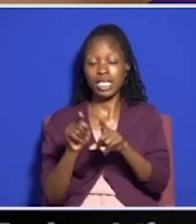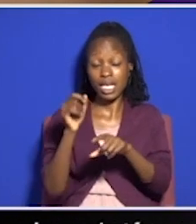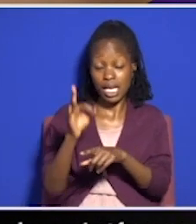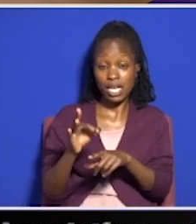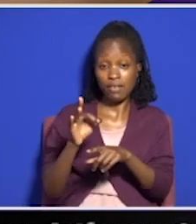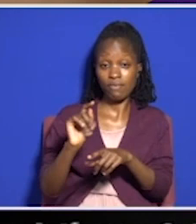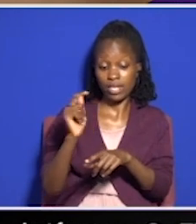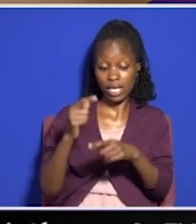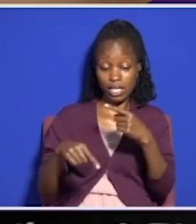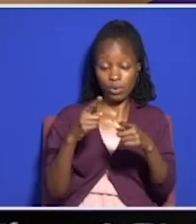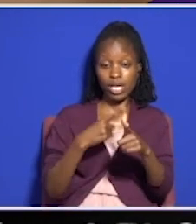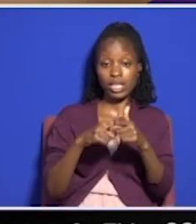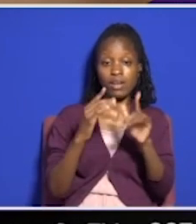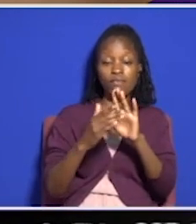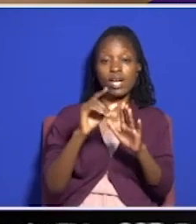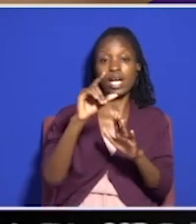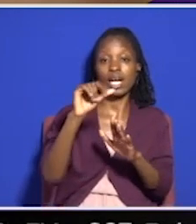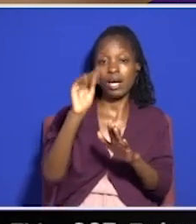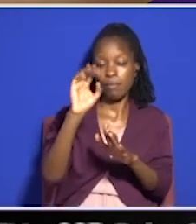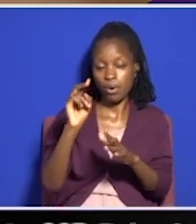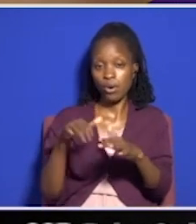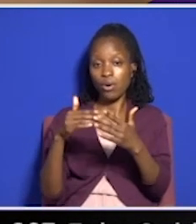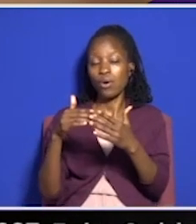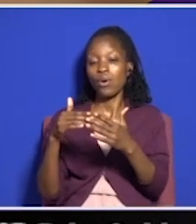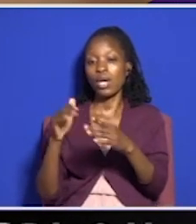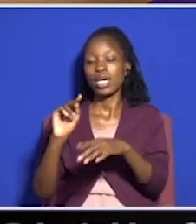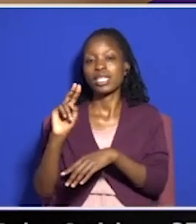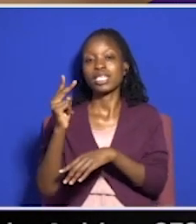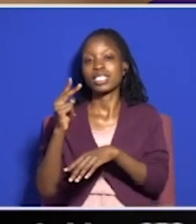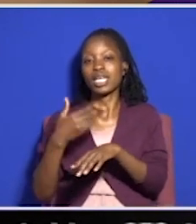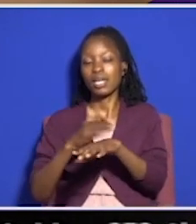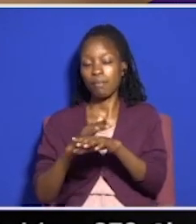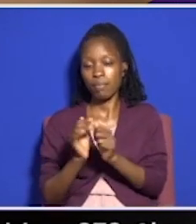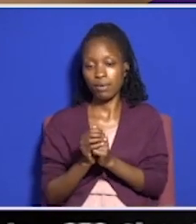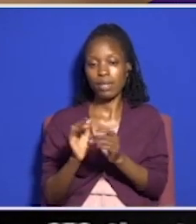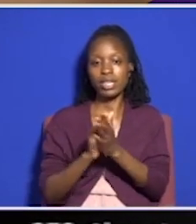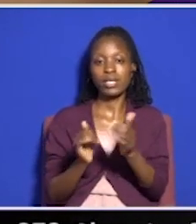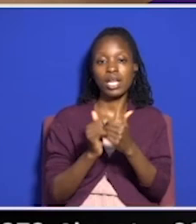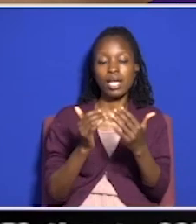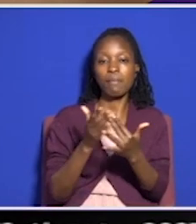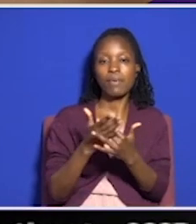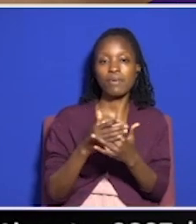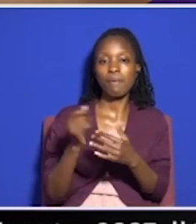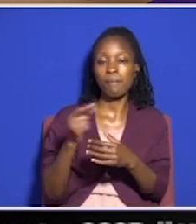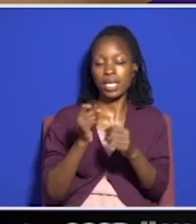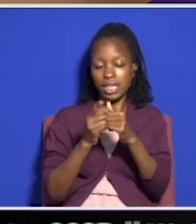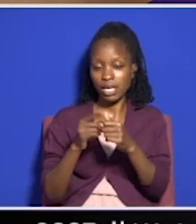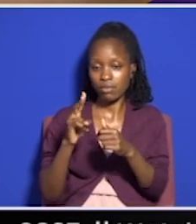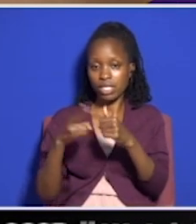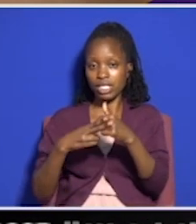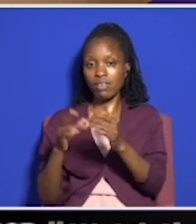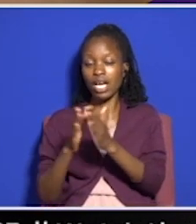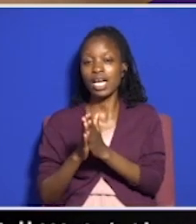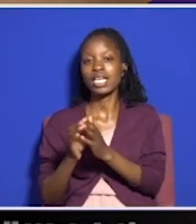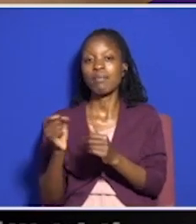they will then face either Gabon or Botswana in their second round, scheduled to take place between November 27 and December